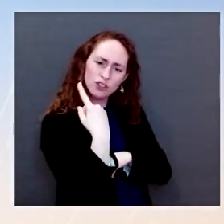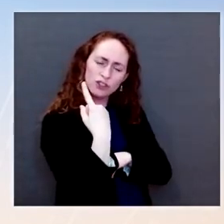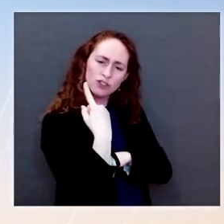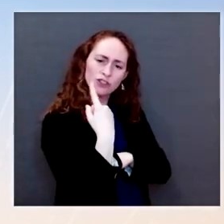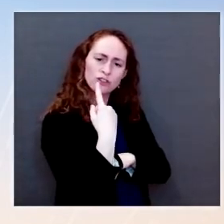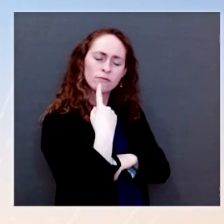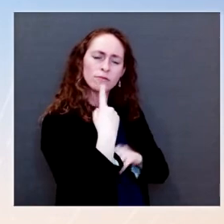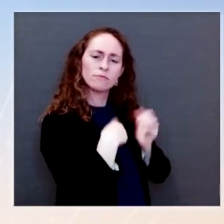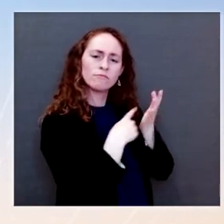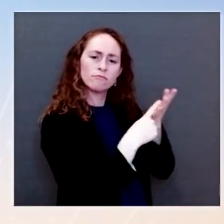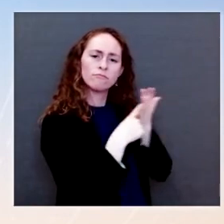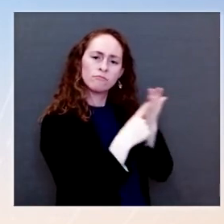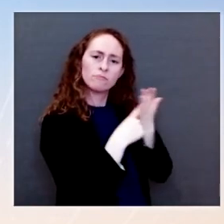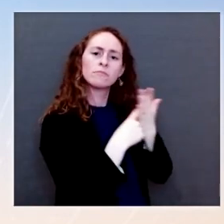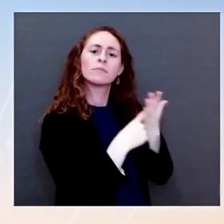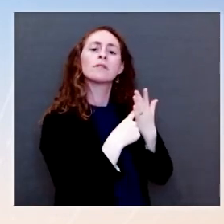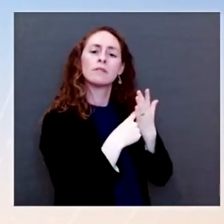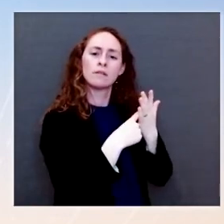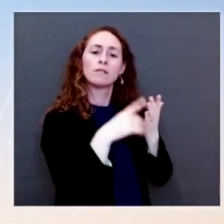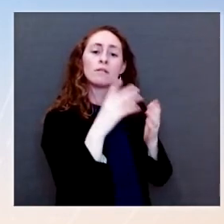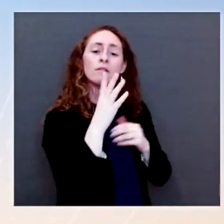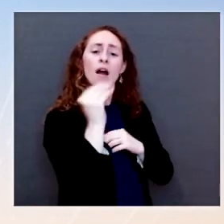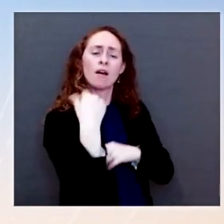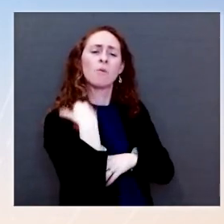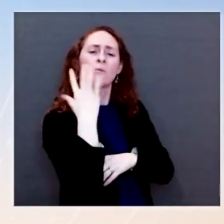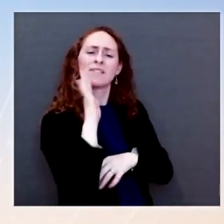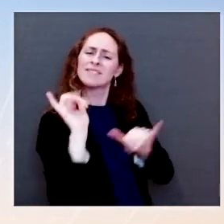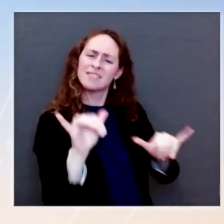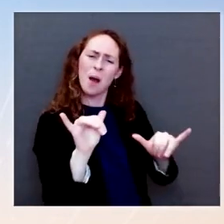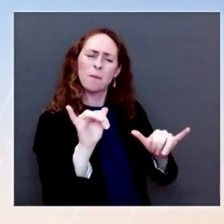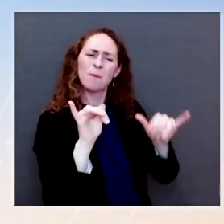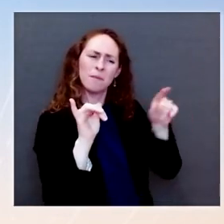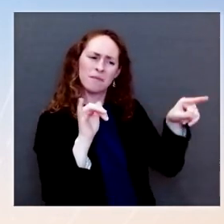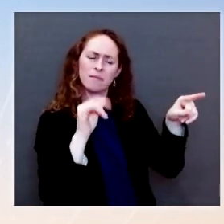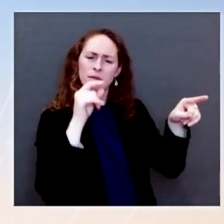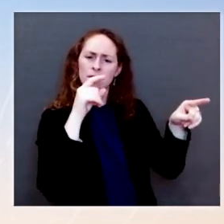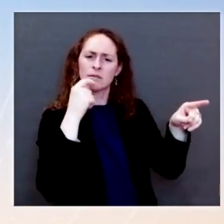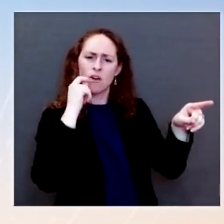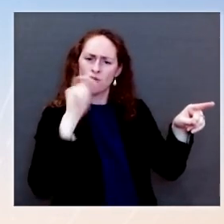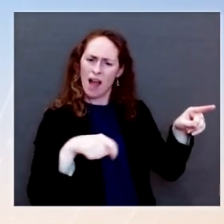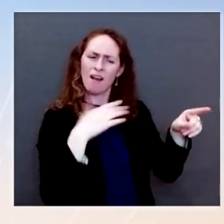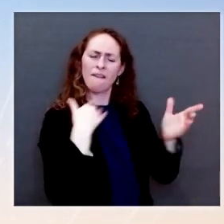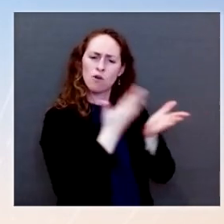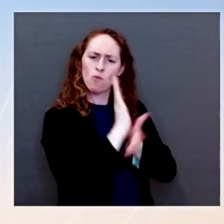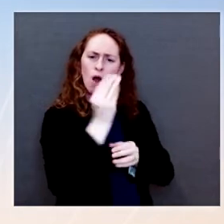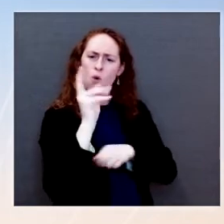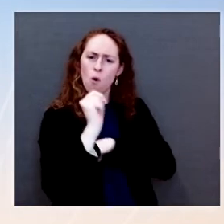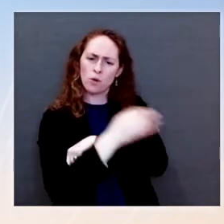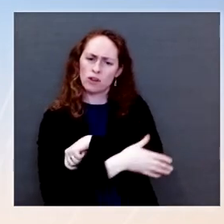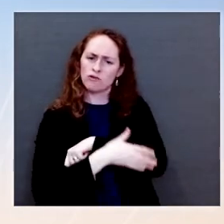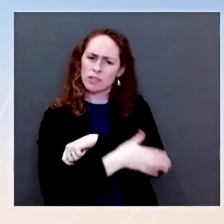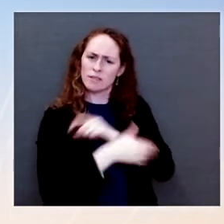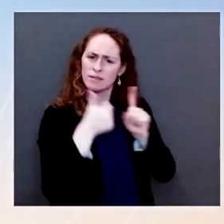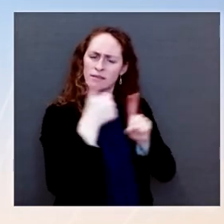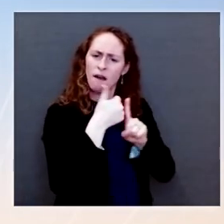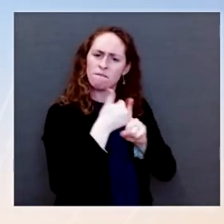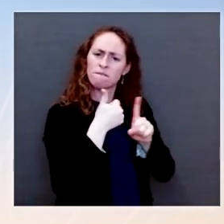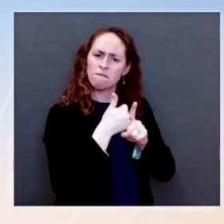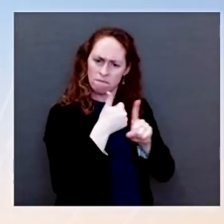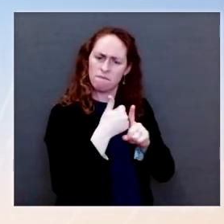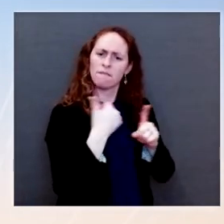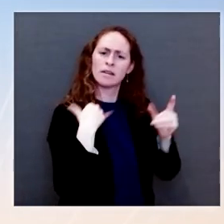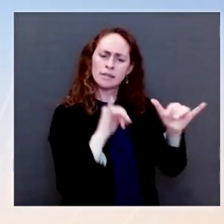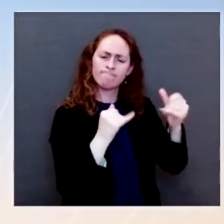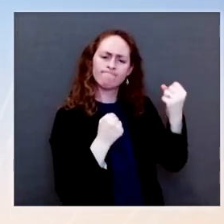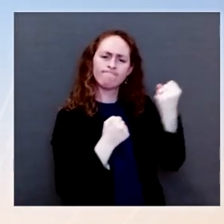make the decisions about what steps he is or is not going to take. April, why don't we do you as the last one? Thank you. Back on MPP really fast. Sure. Haiti